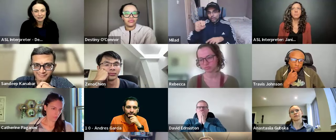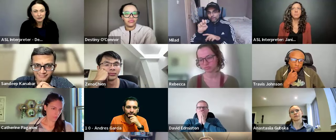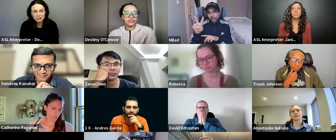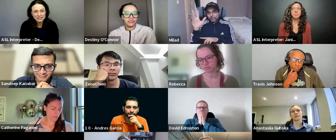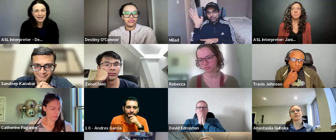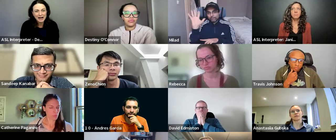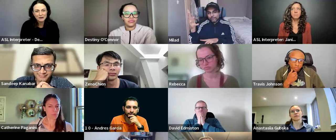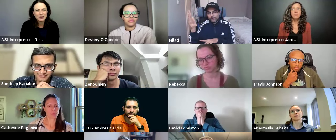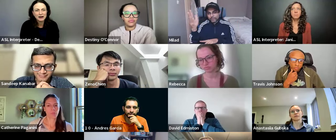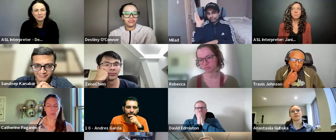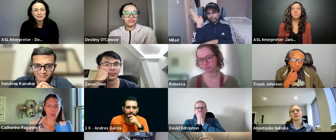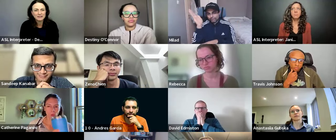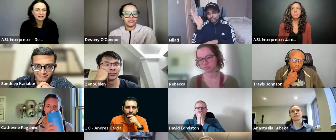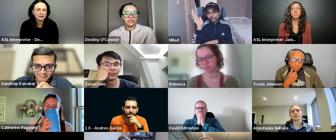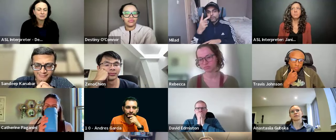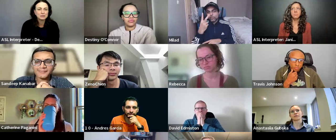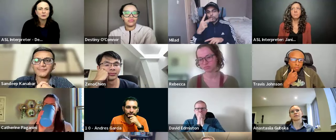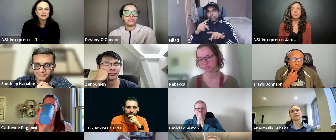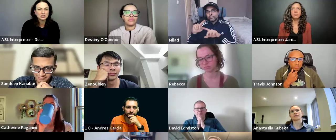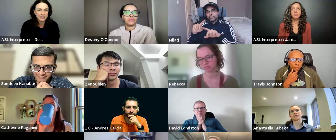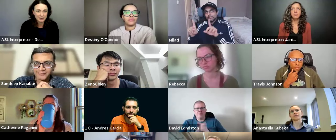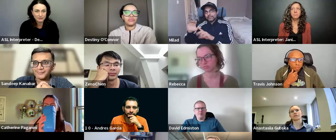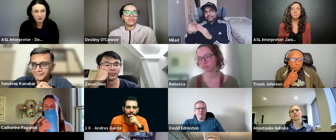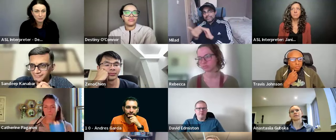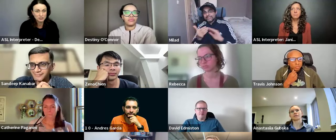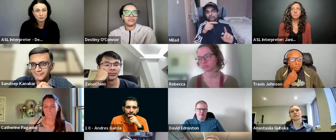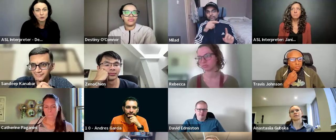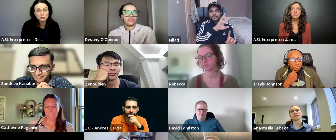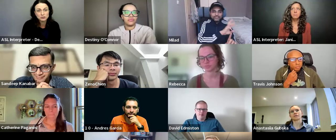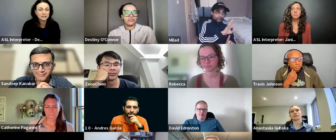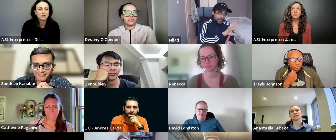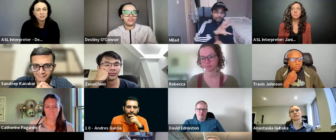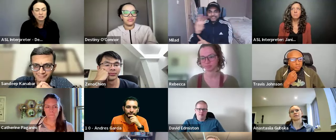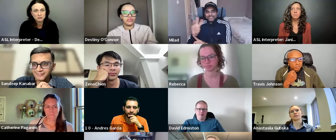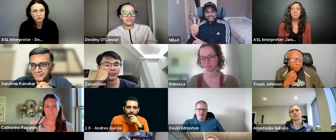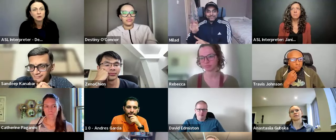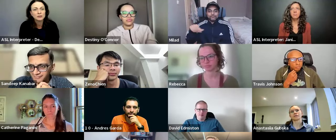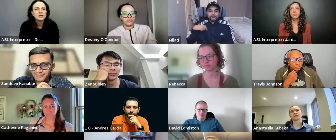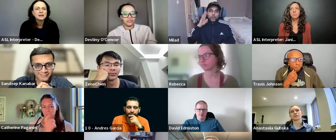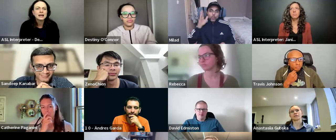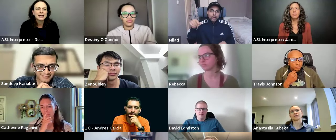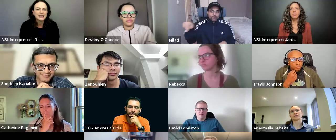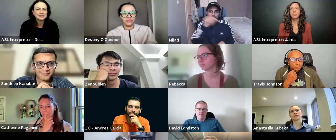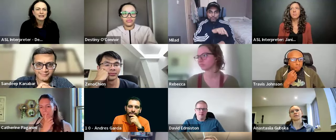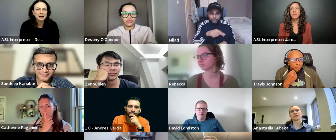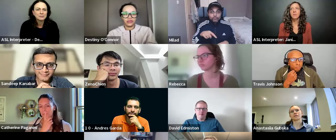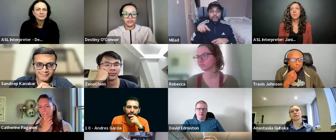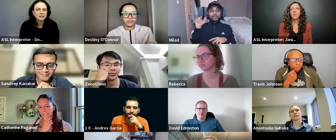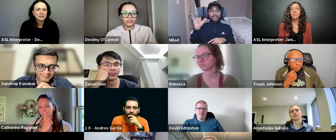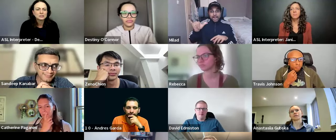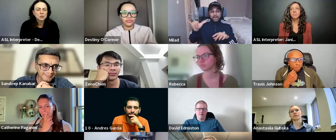and the technology and how deaf and hearing people each have a different approach to the technology and so forth.